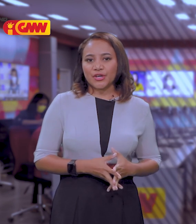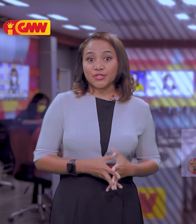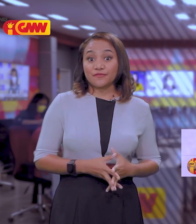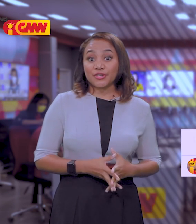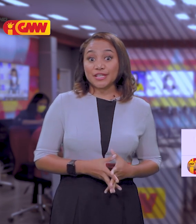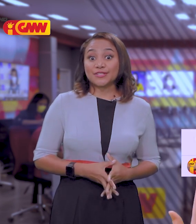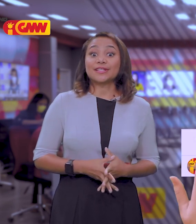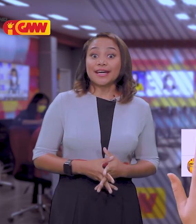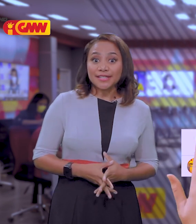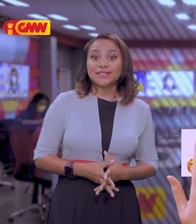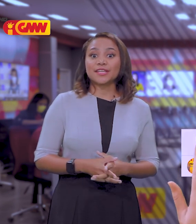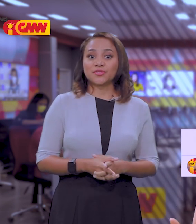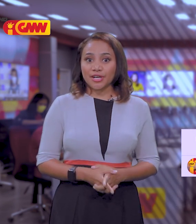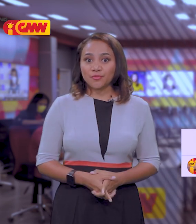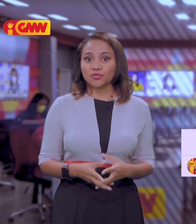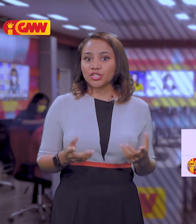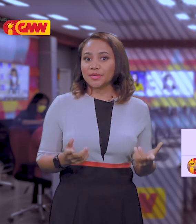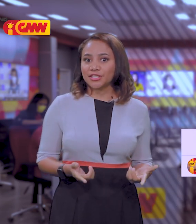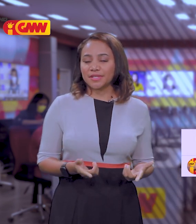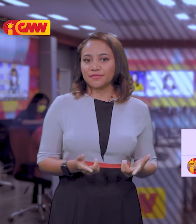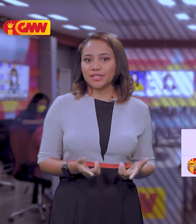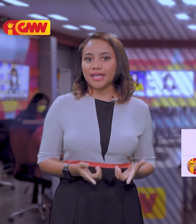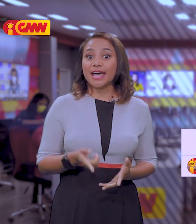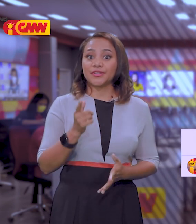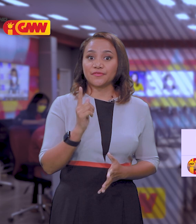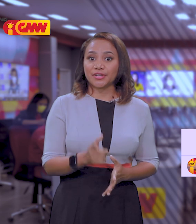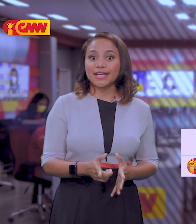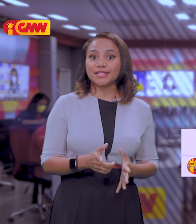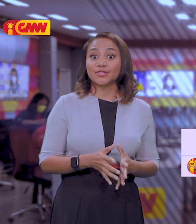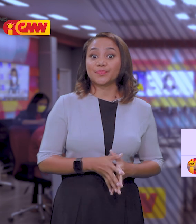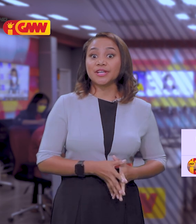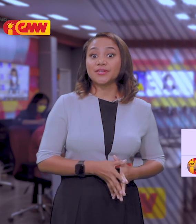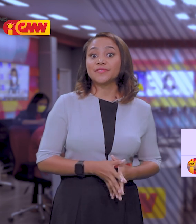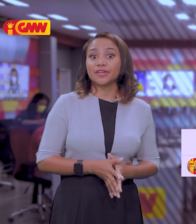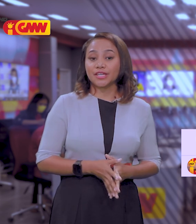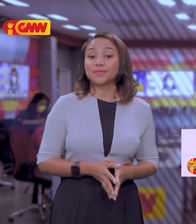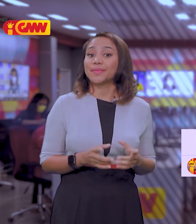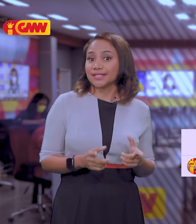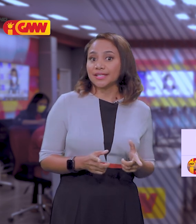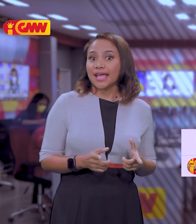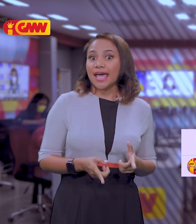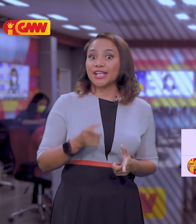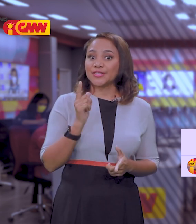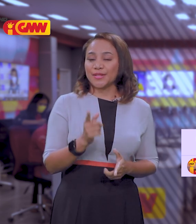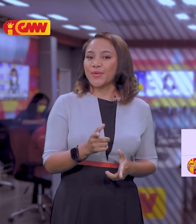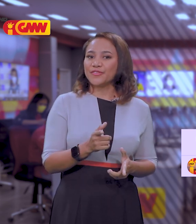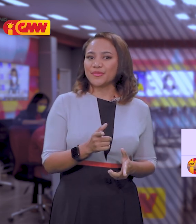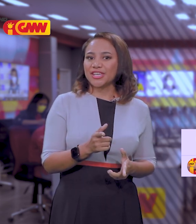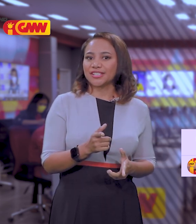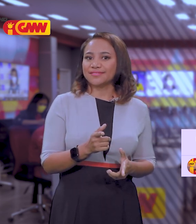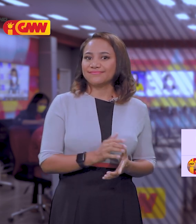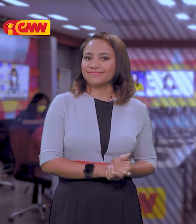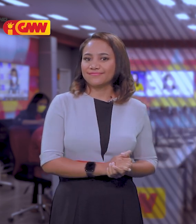Before you watch this video, don't forget to like and subscribe to Social Media Hegemon TV, and do not forget to press the notification button and to get